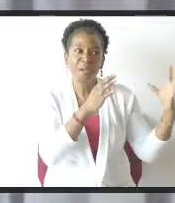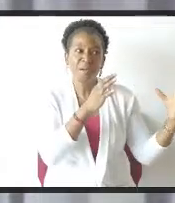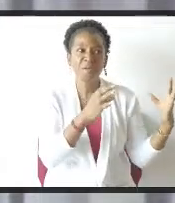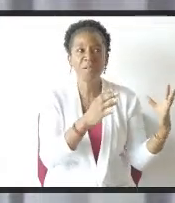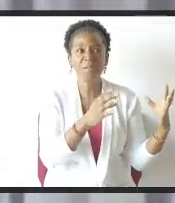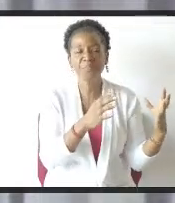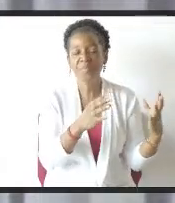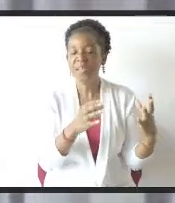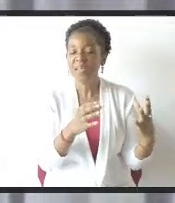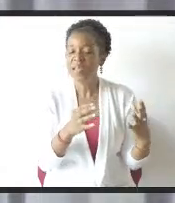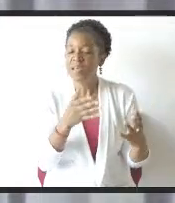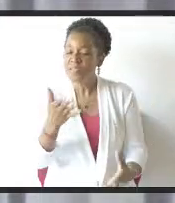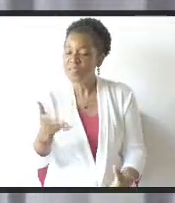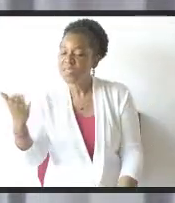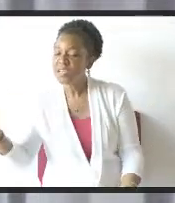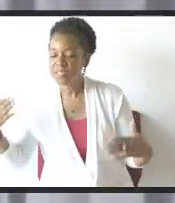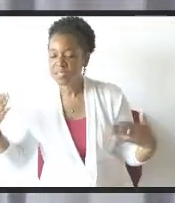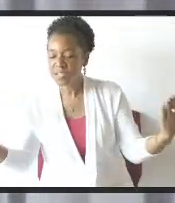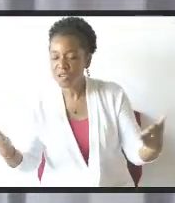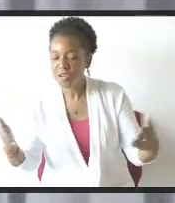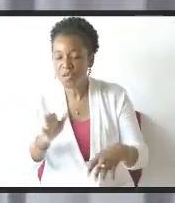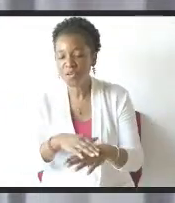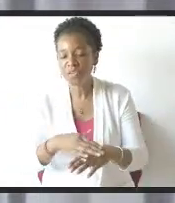awaiting the victorious,